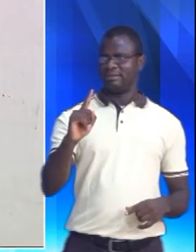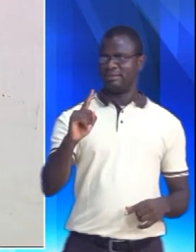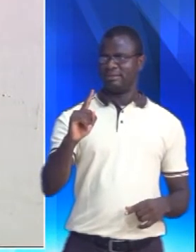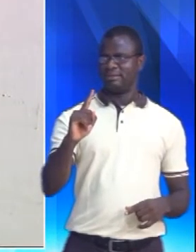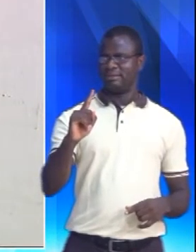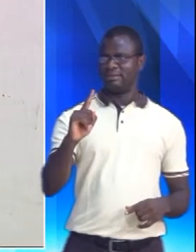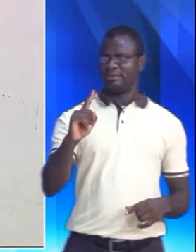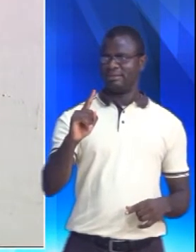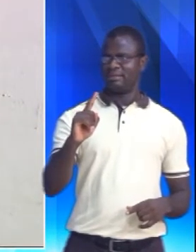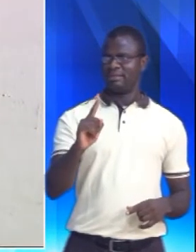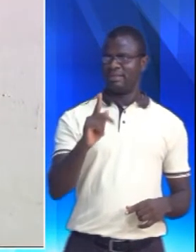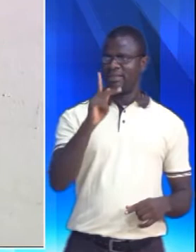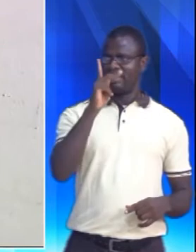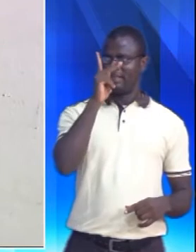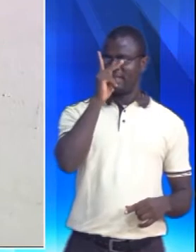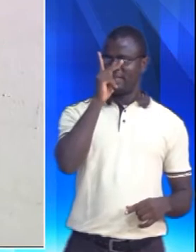If we say